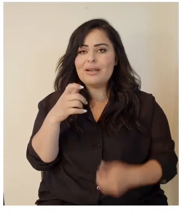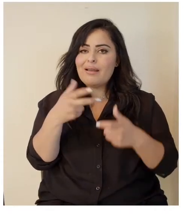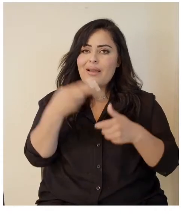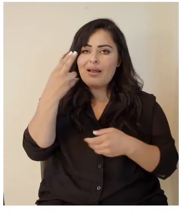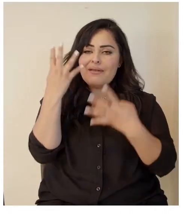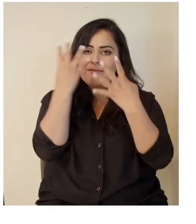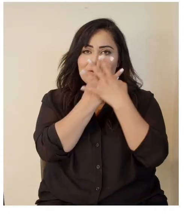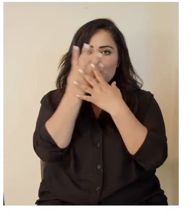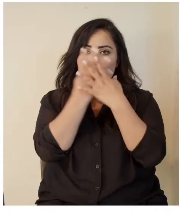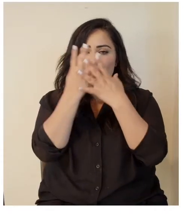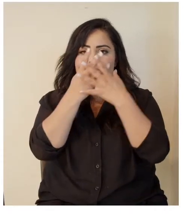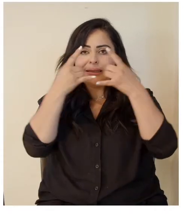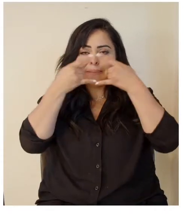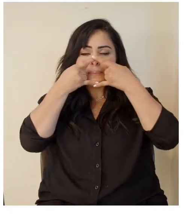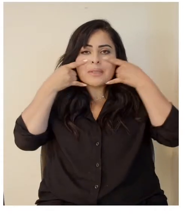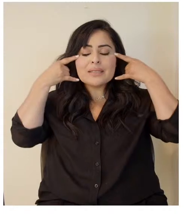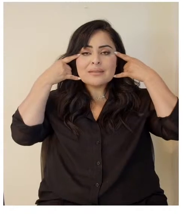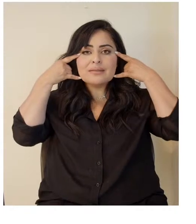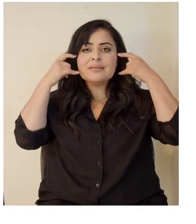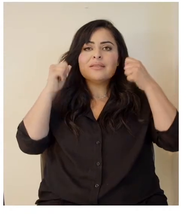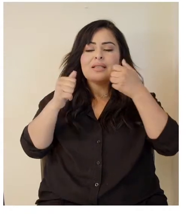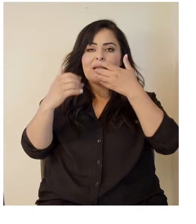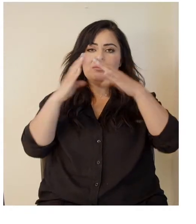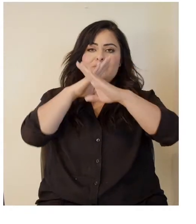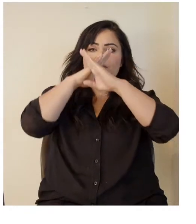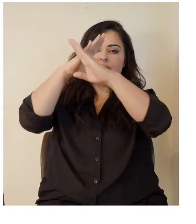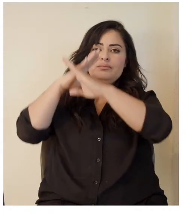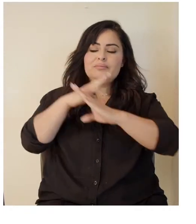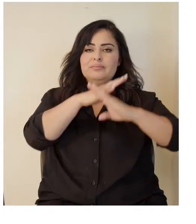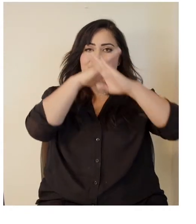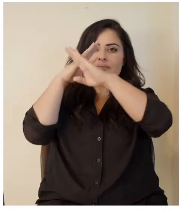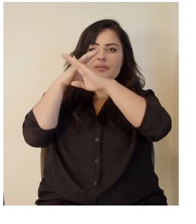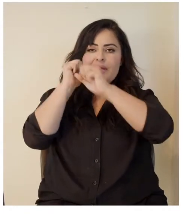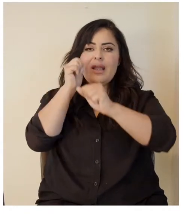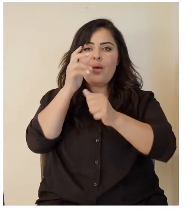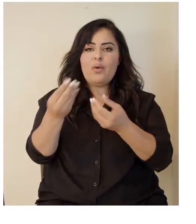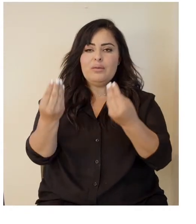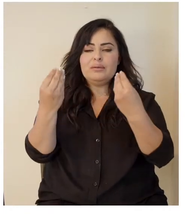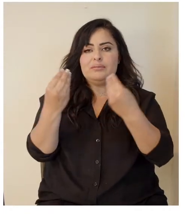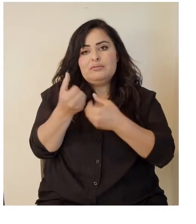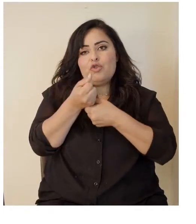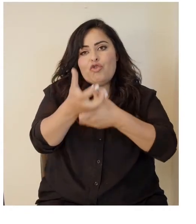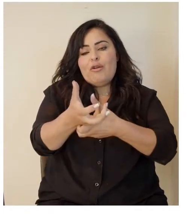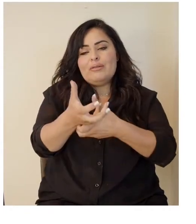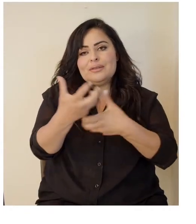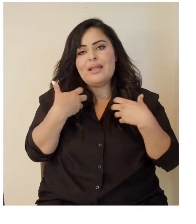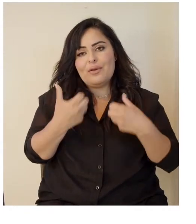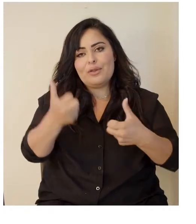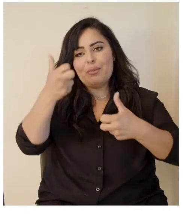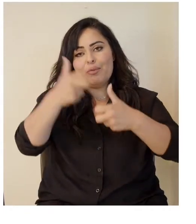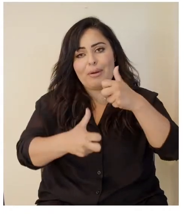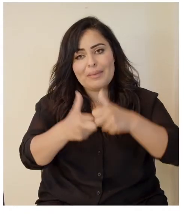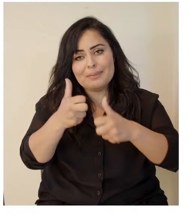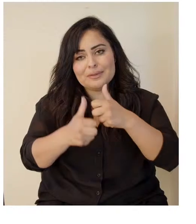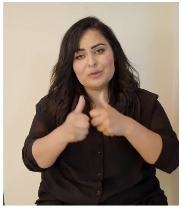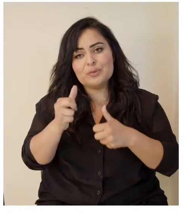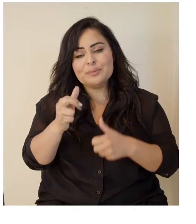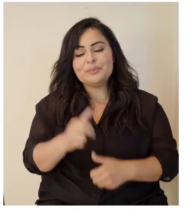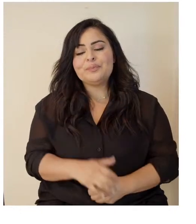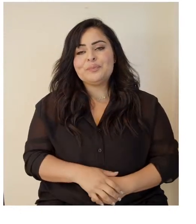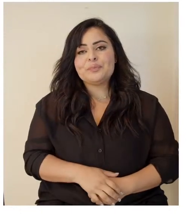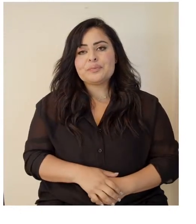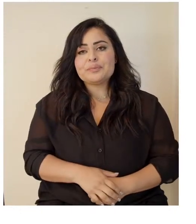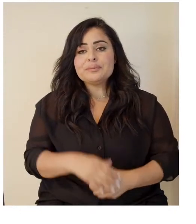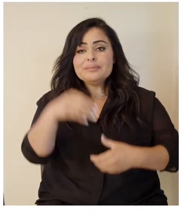masks that can remove those small particles in the smoke that can cause irritation and health problems. You want to keep the indoor